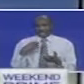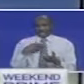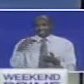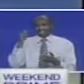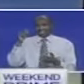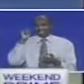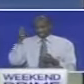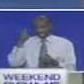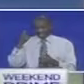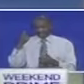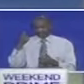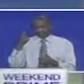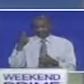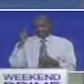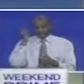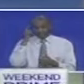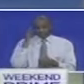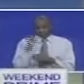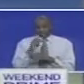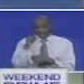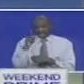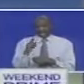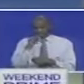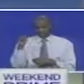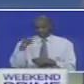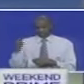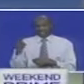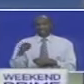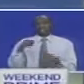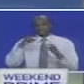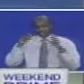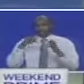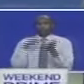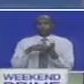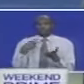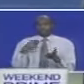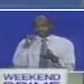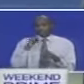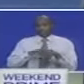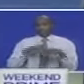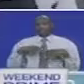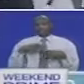KTN Kenya as well. Remember to use the hashtag Checkpoint. We'll see you after the break.